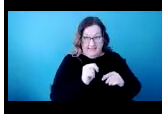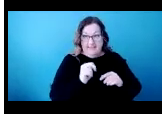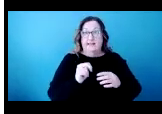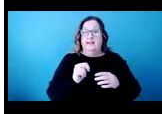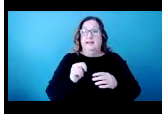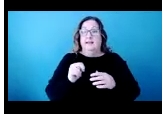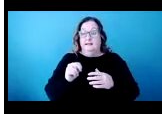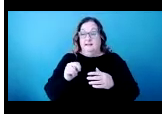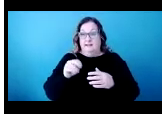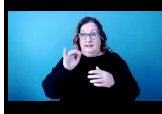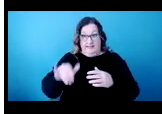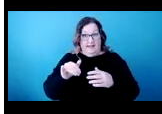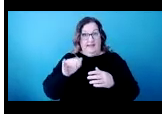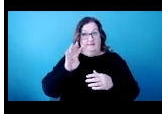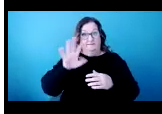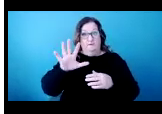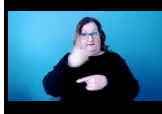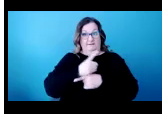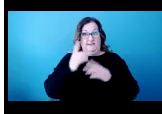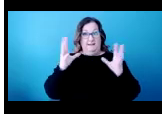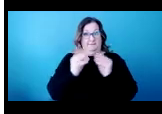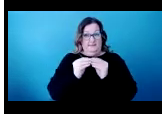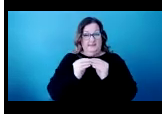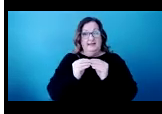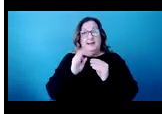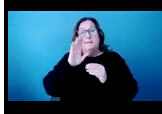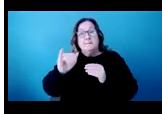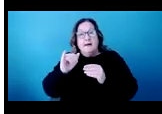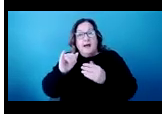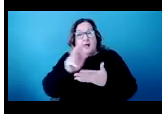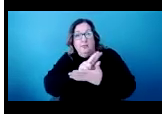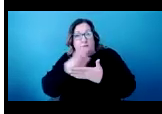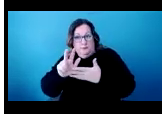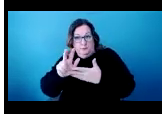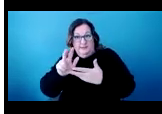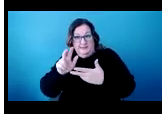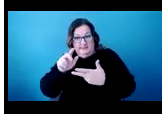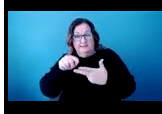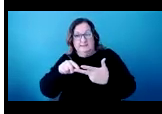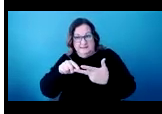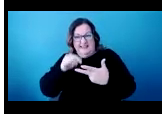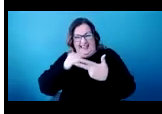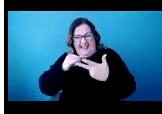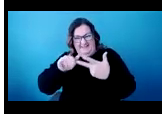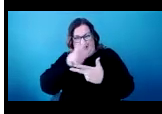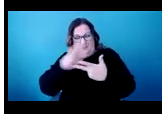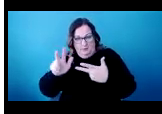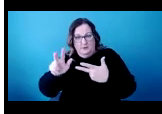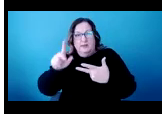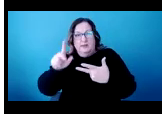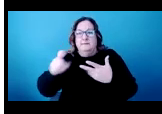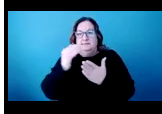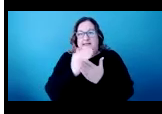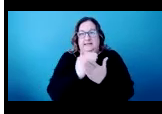By the end of the third week, they have to send their prioritized list to the Executive Appropriations Committee. So all of the